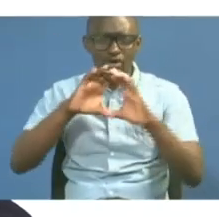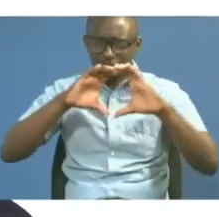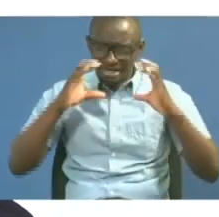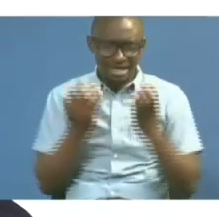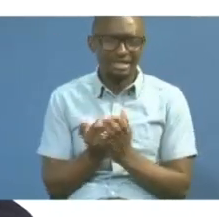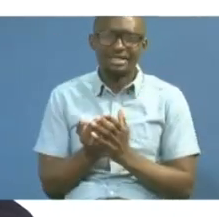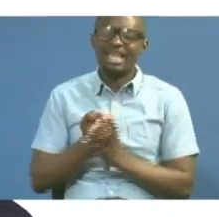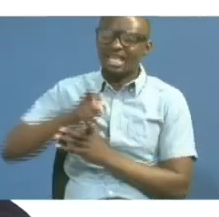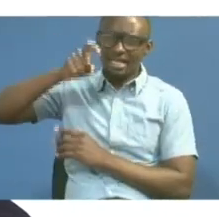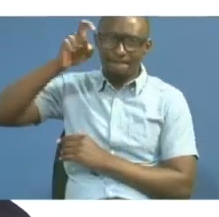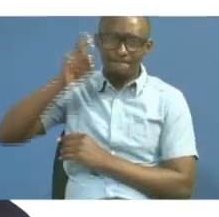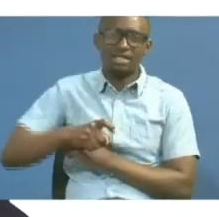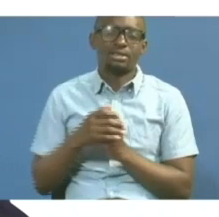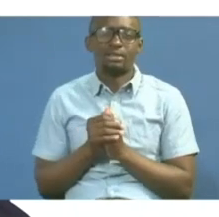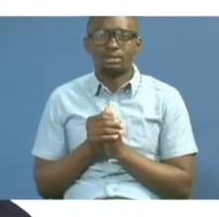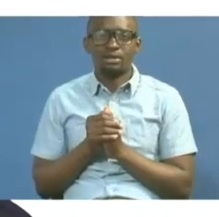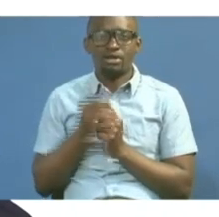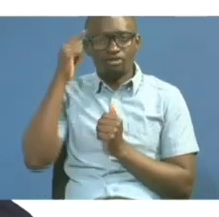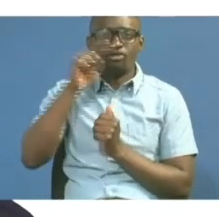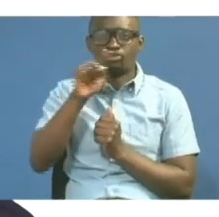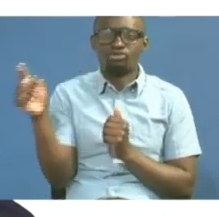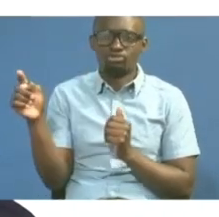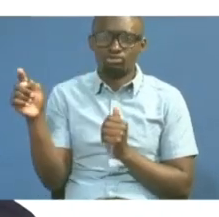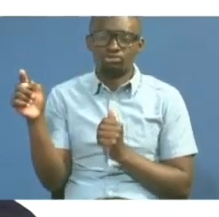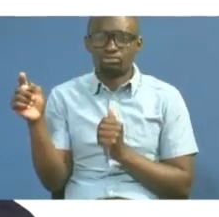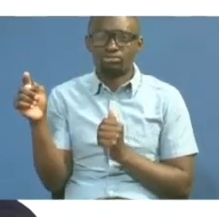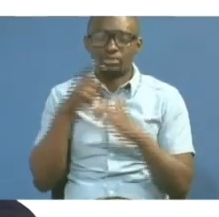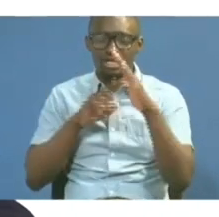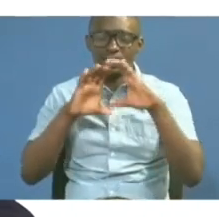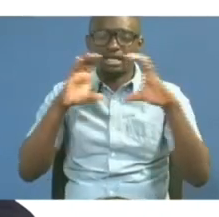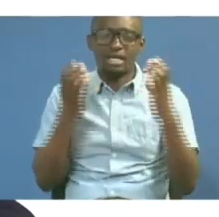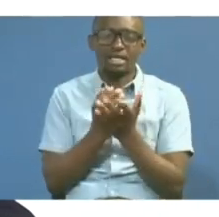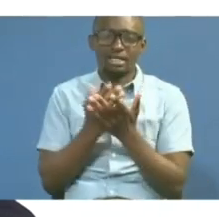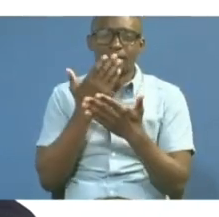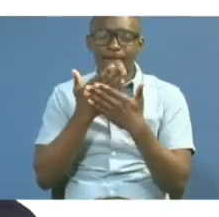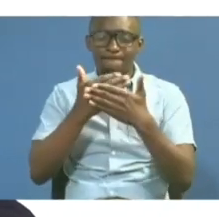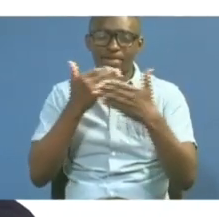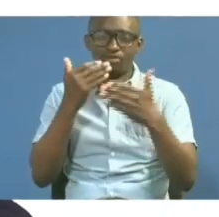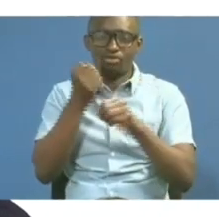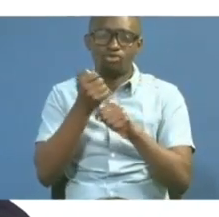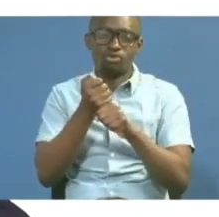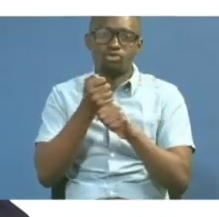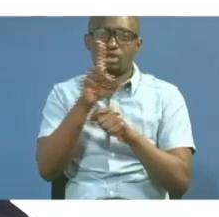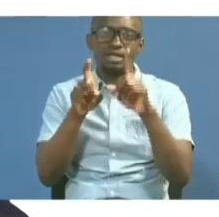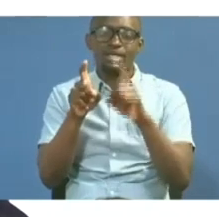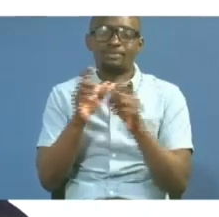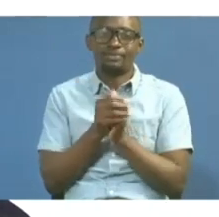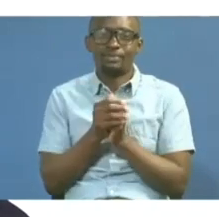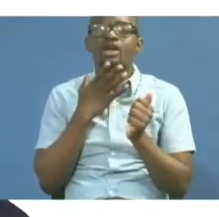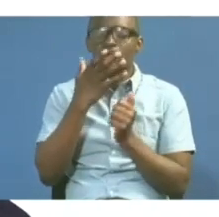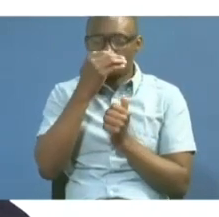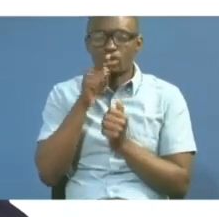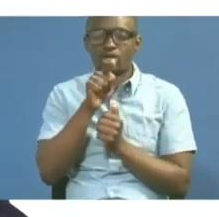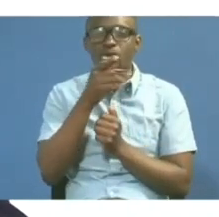classes. It is mandatory for you to attend all classes before you do exams.